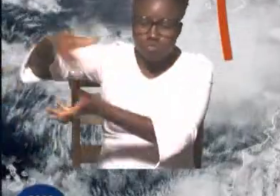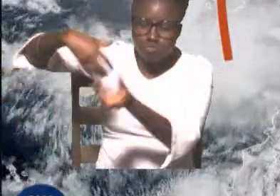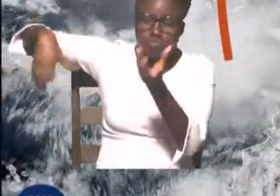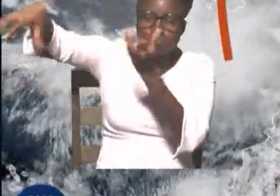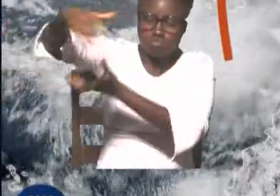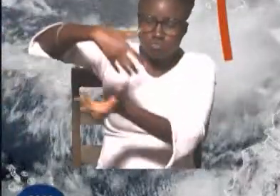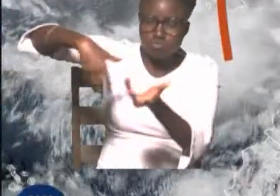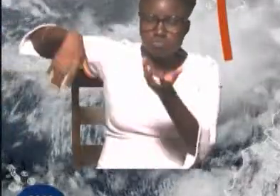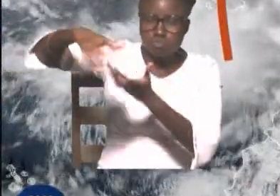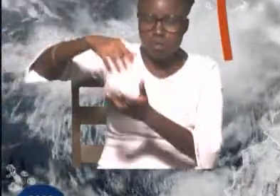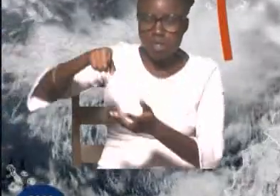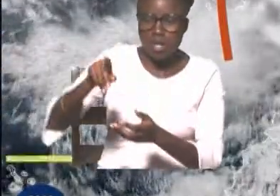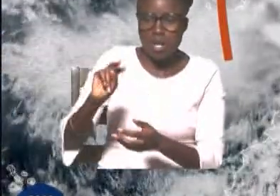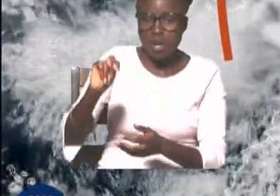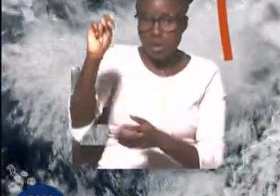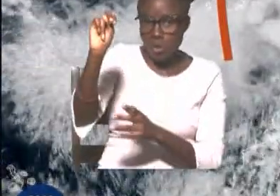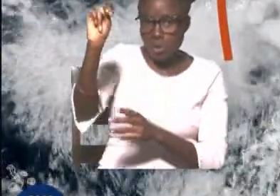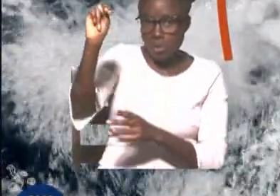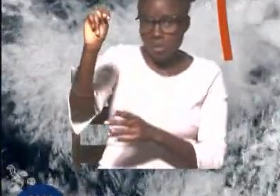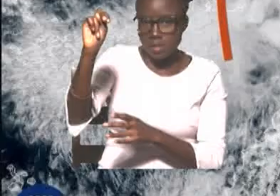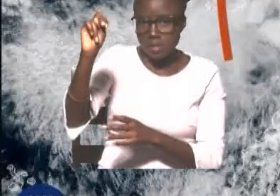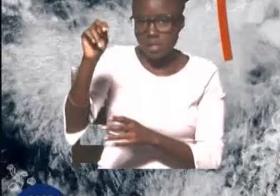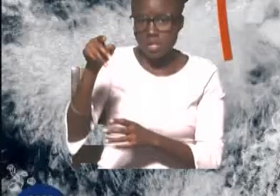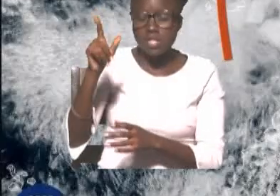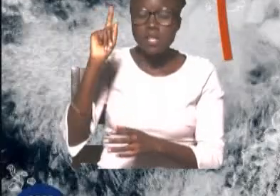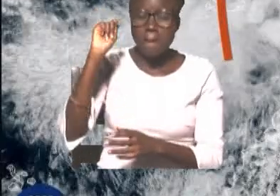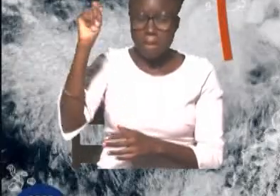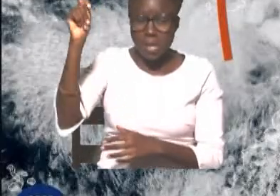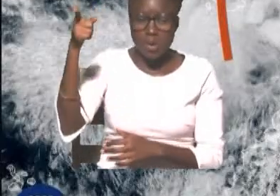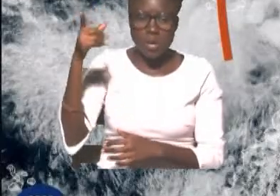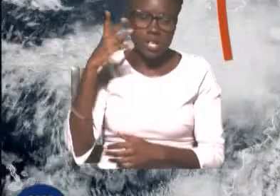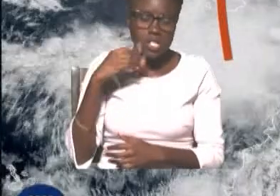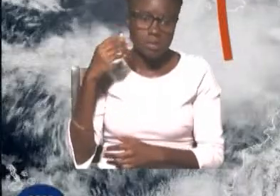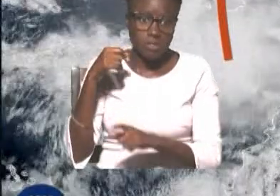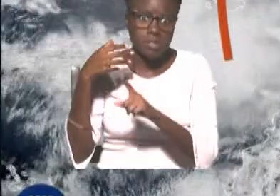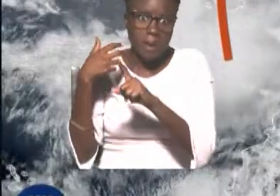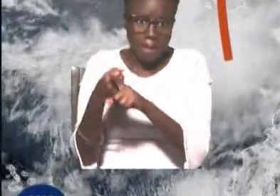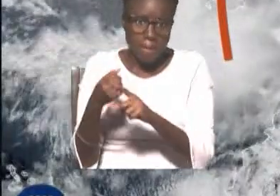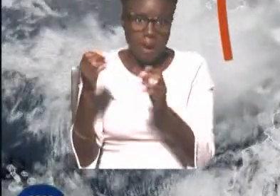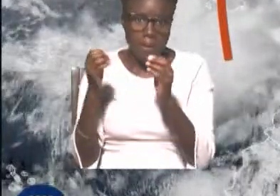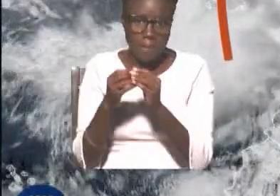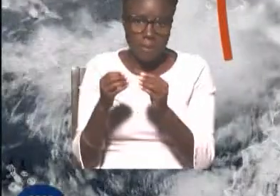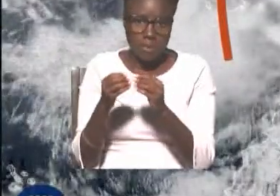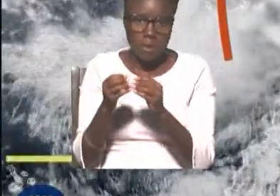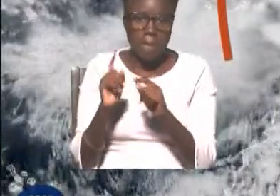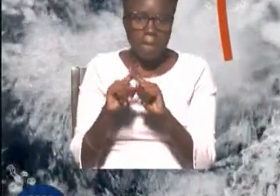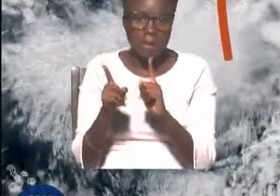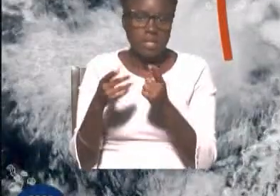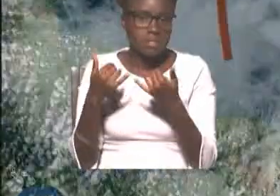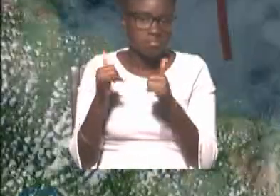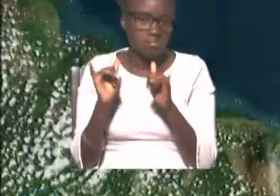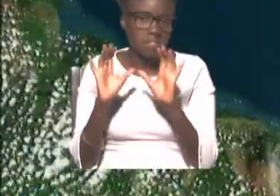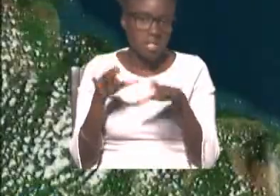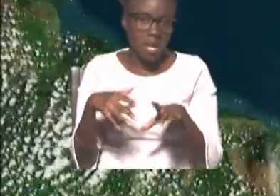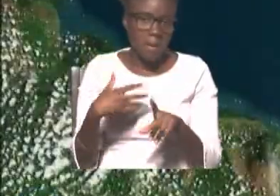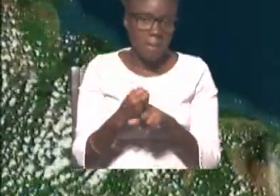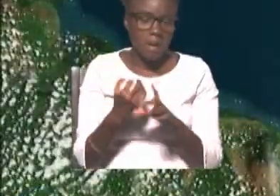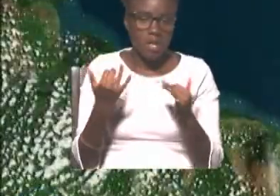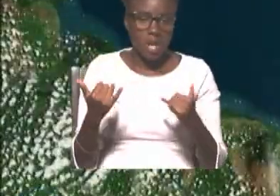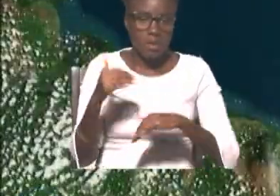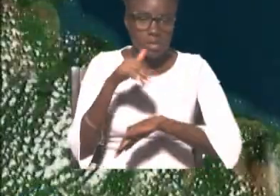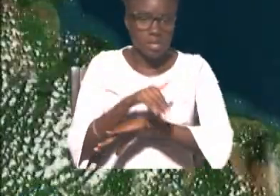just north of us, bringing greater impact over Tobago, we could still get some impacts from this tropical wave. So for